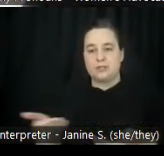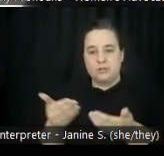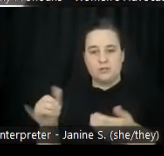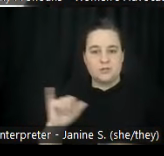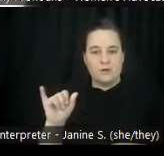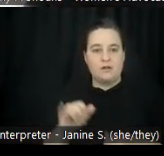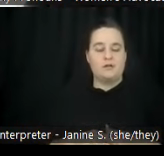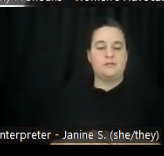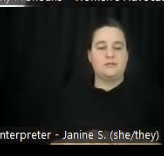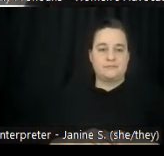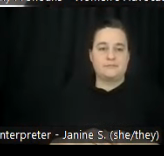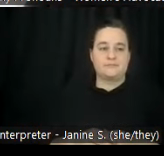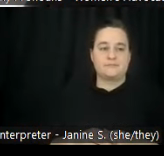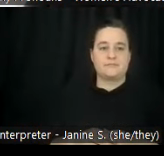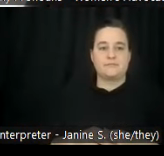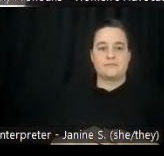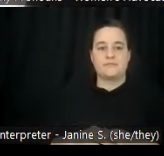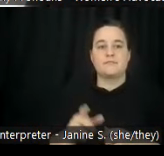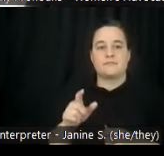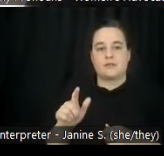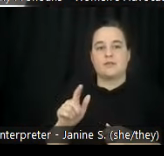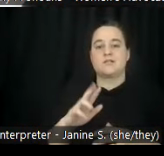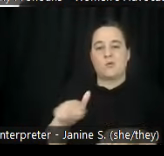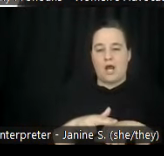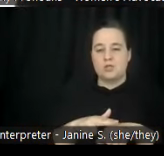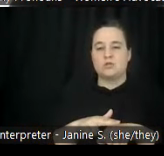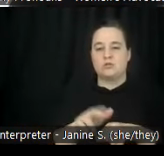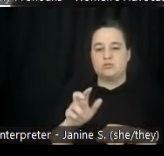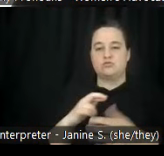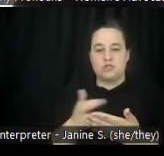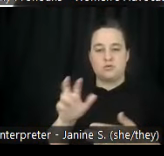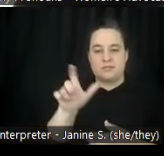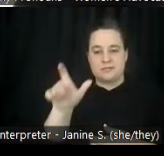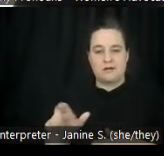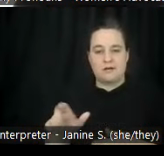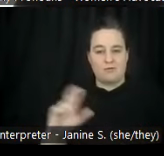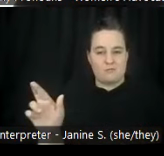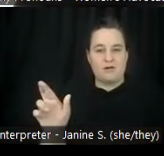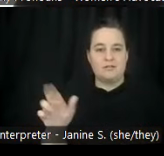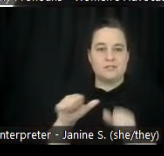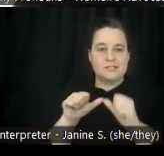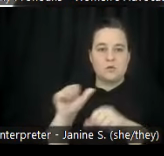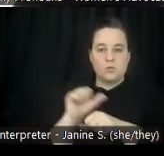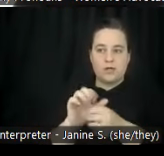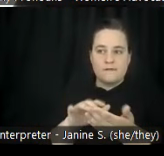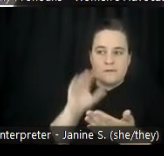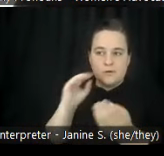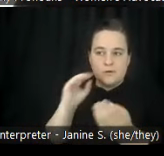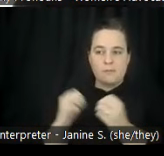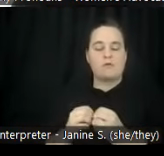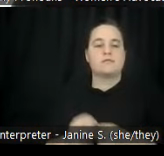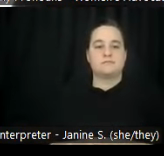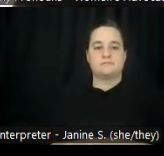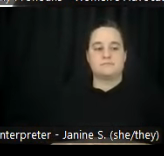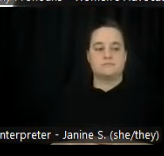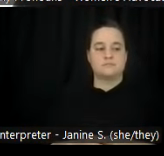the U.S., but outside of Minnesota. So some national and international resources to continue the work of learning more, and so you can look